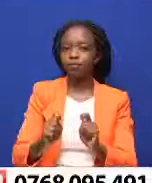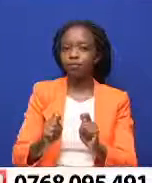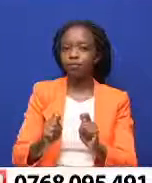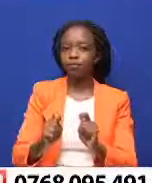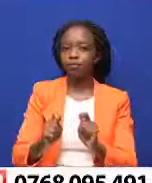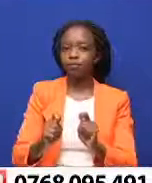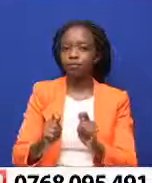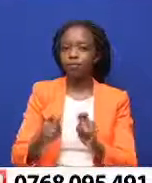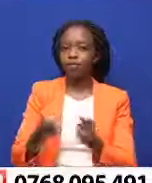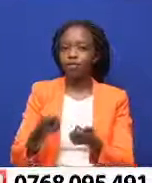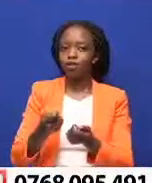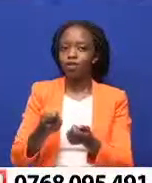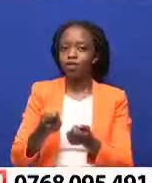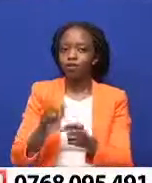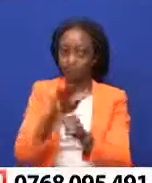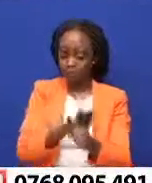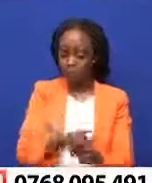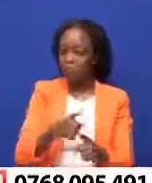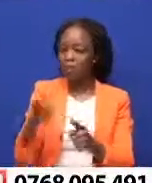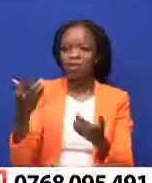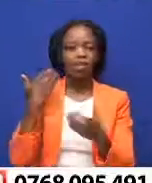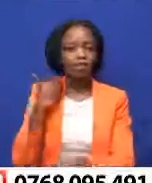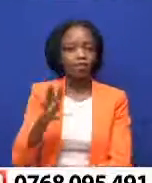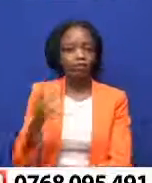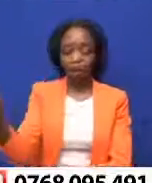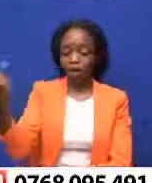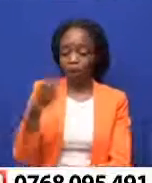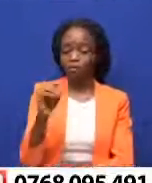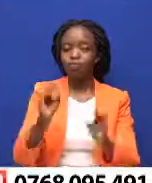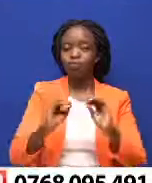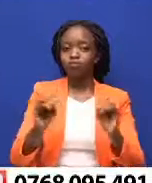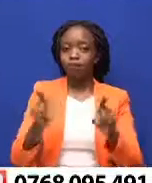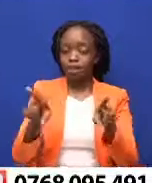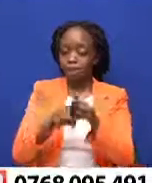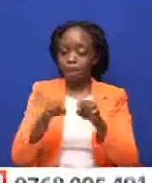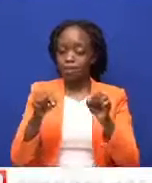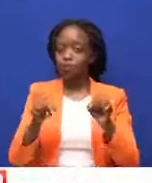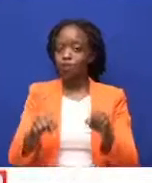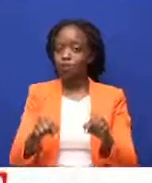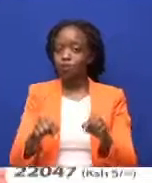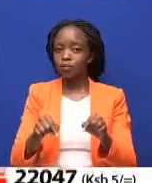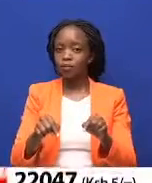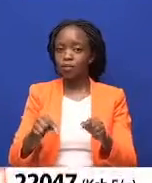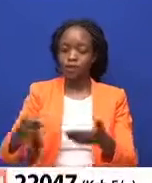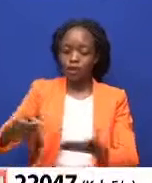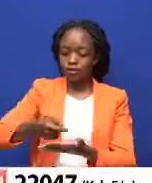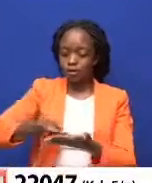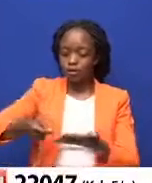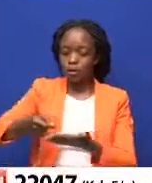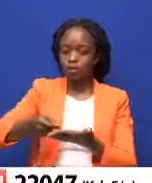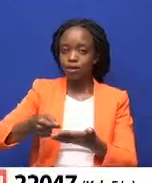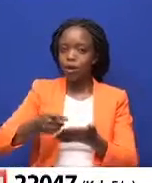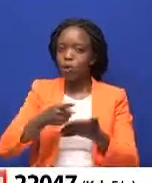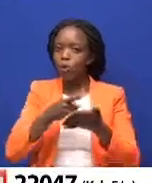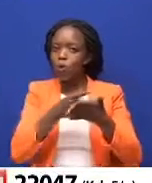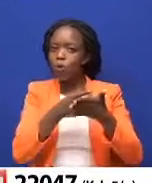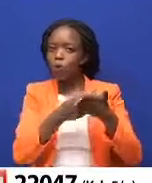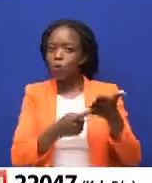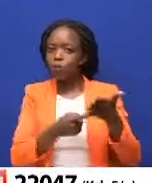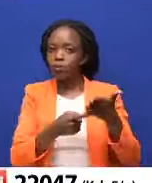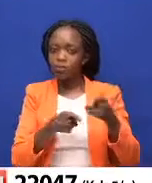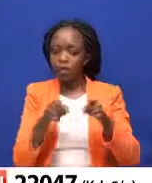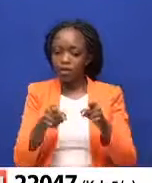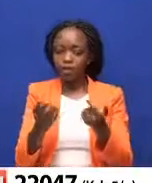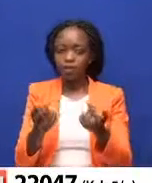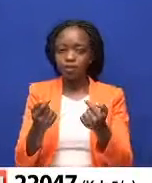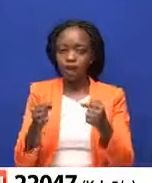to induce, but he refused. He was not there. And was it, and out, today, of, was it out of General, sheer coincidence that these two parallel